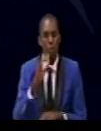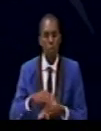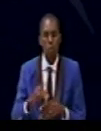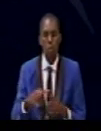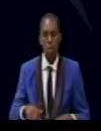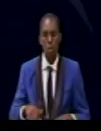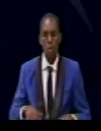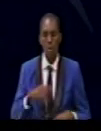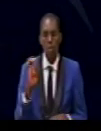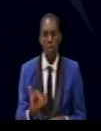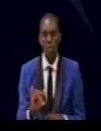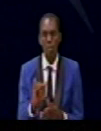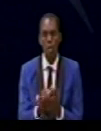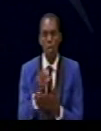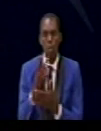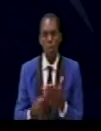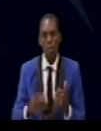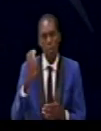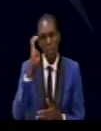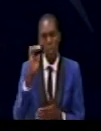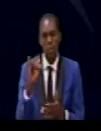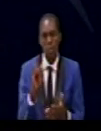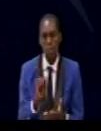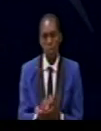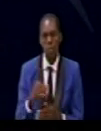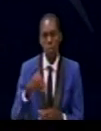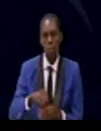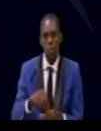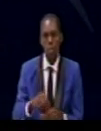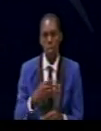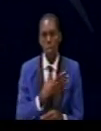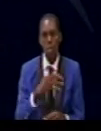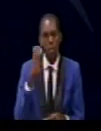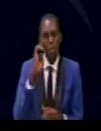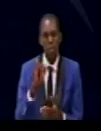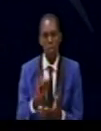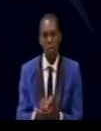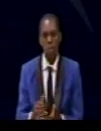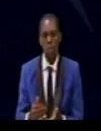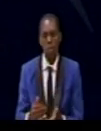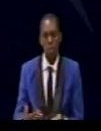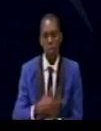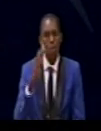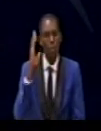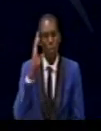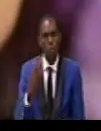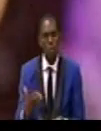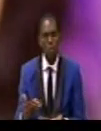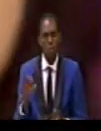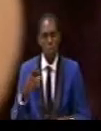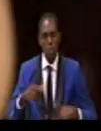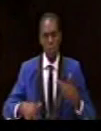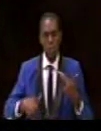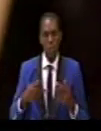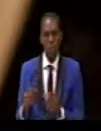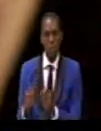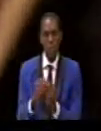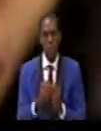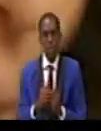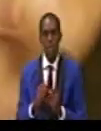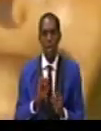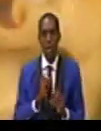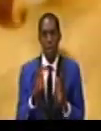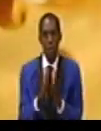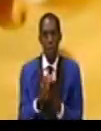he that soweth and he that reapeth may rejoice together. I pray that you will rejoice as